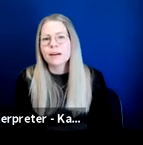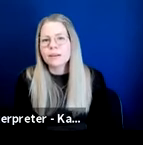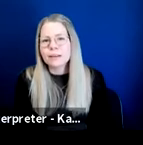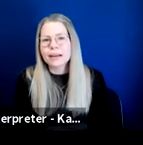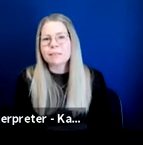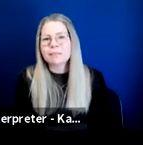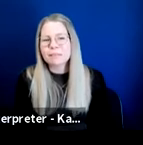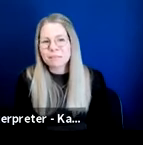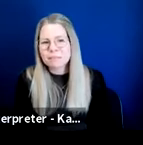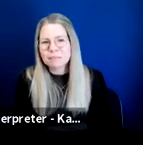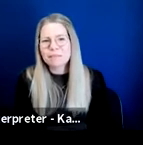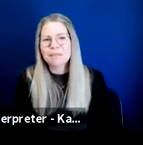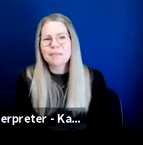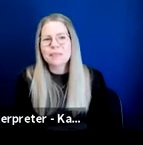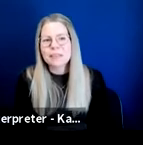Oh, okay.